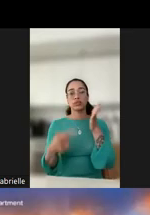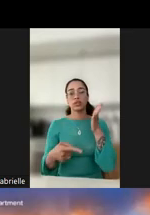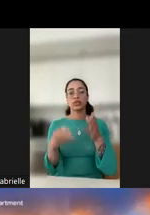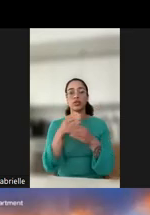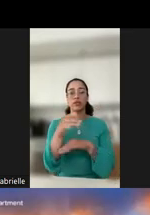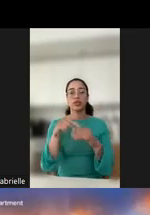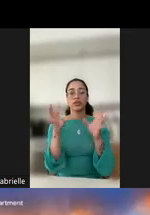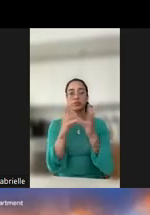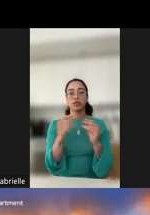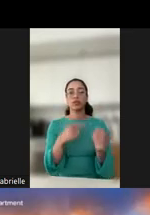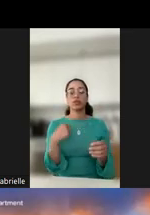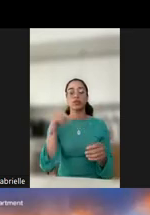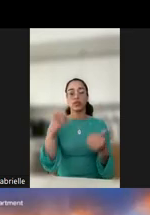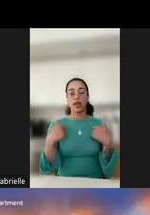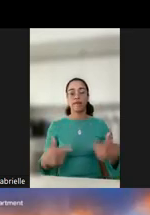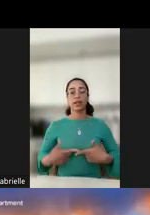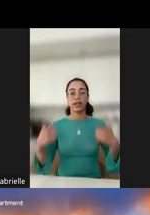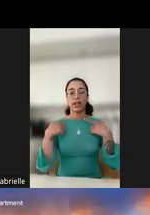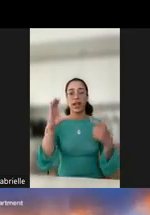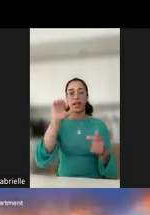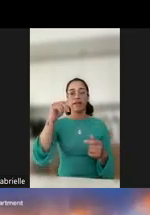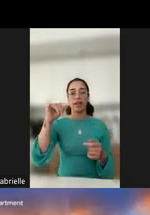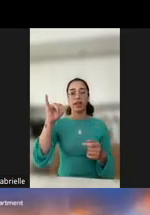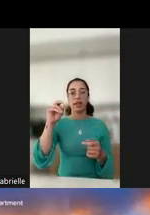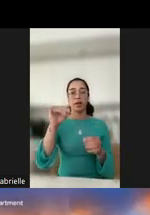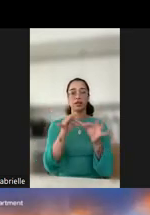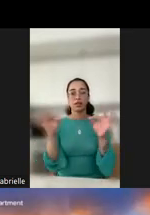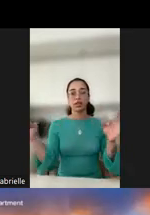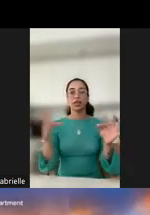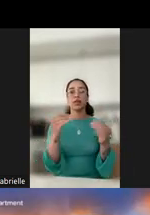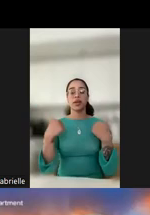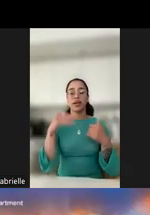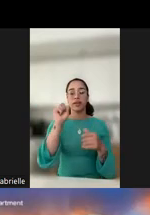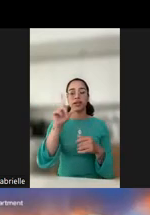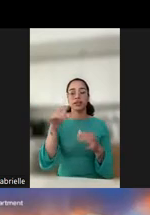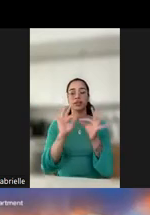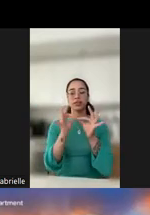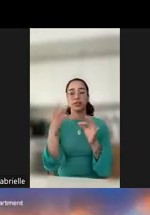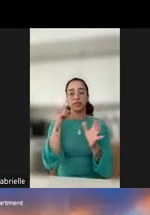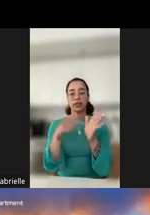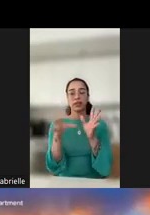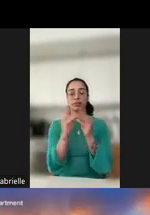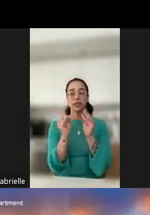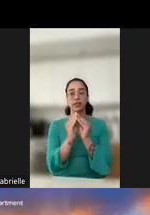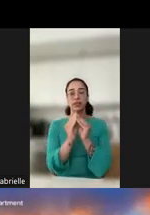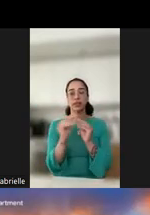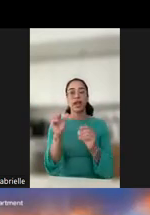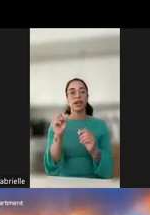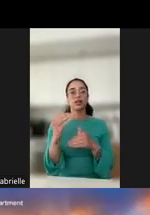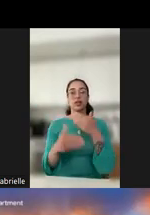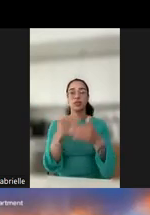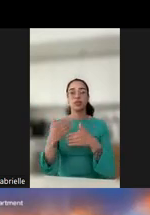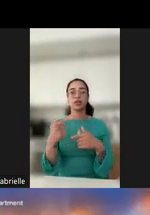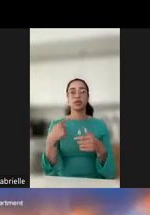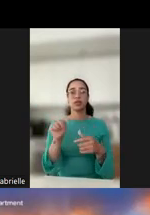live captioning, and we also have ASL interpretation live streaming on today's webinar. As always, the slides,